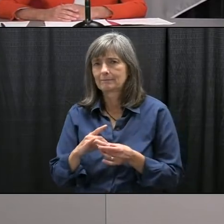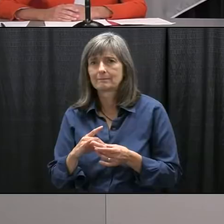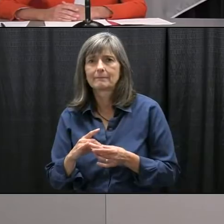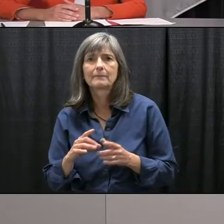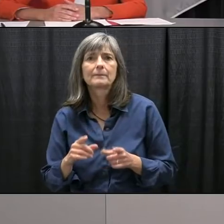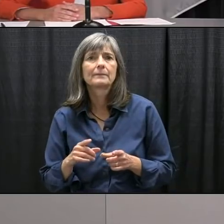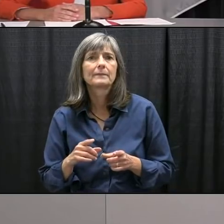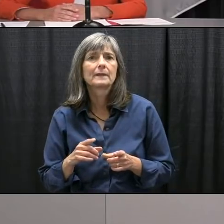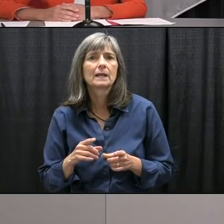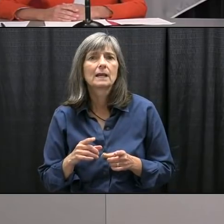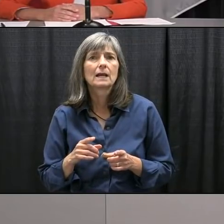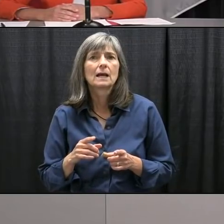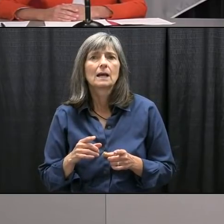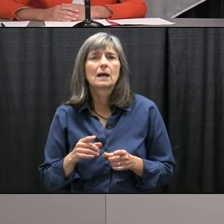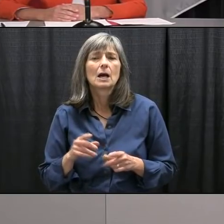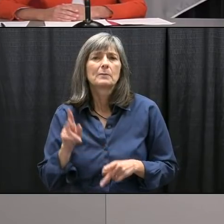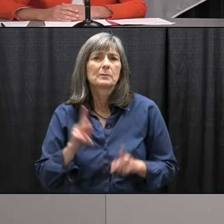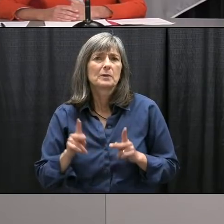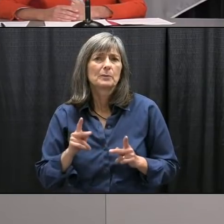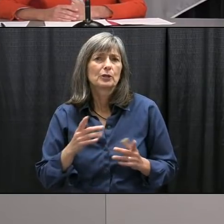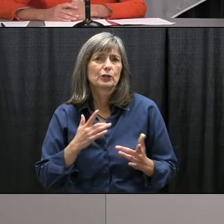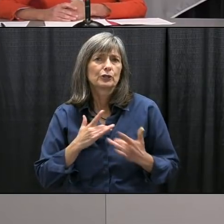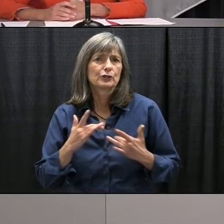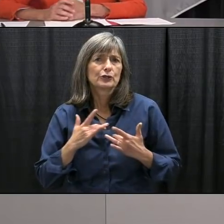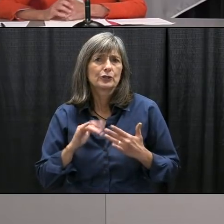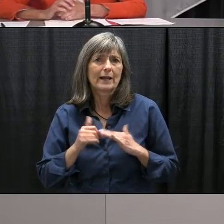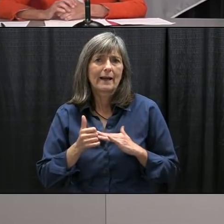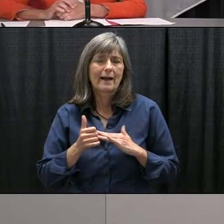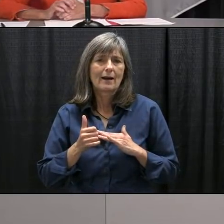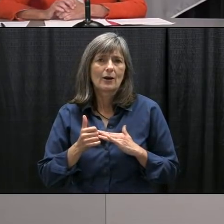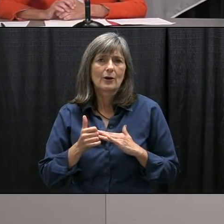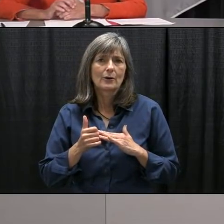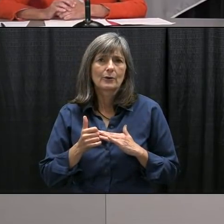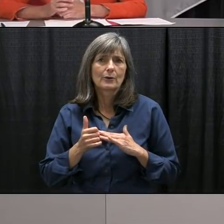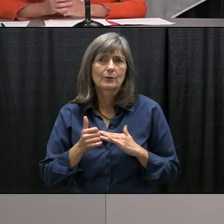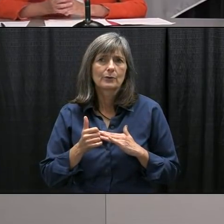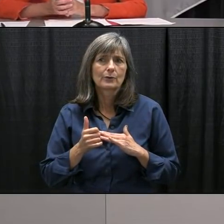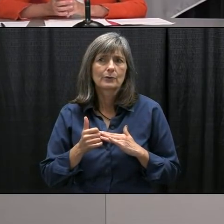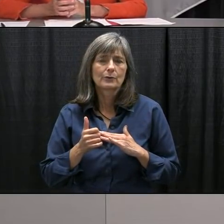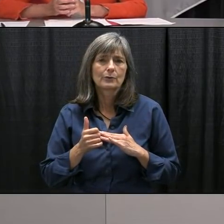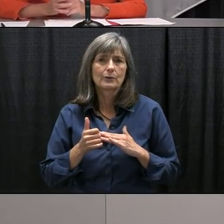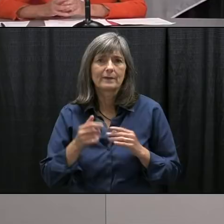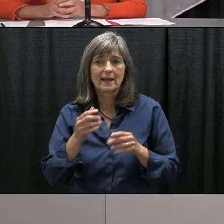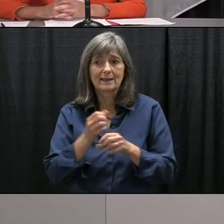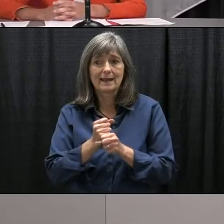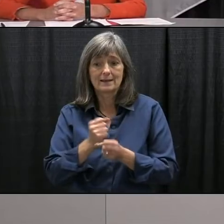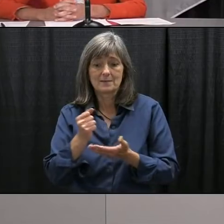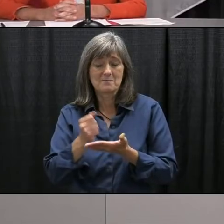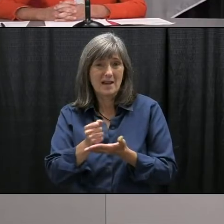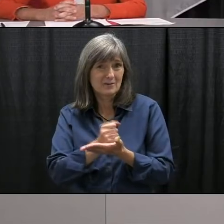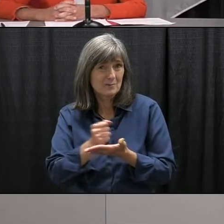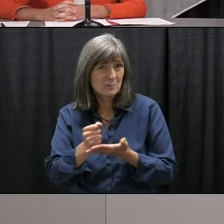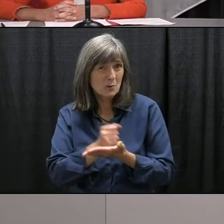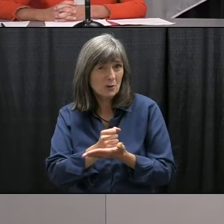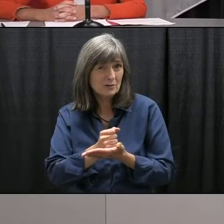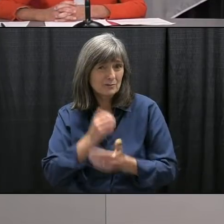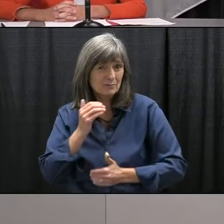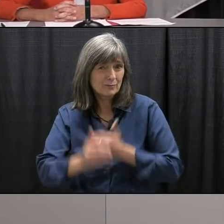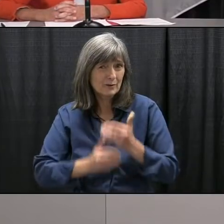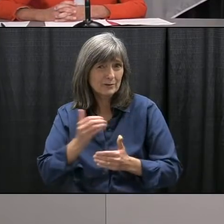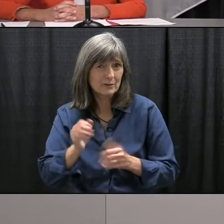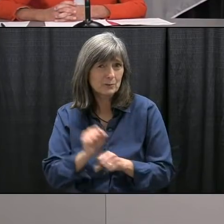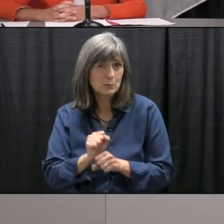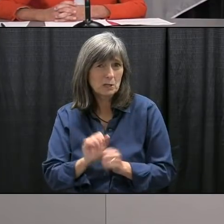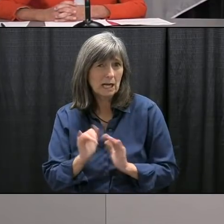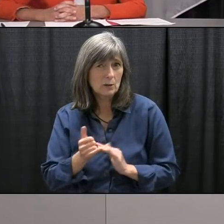they are going to be exempted from getting vaccines when it comes to passports. Can you give a rough idea of how that process is going to